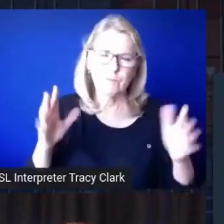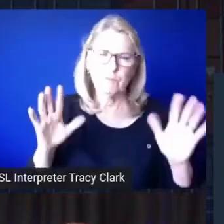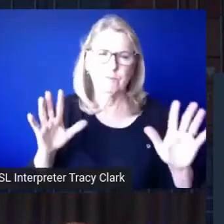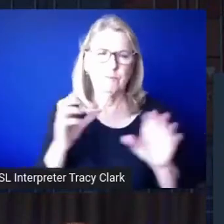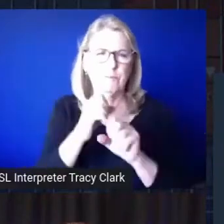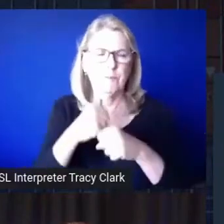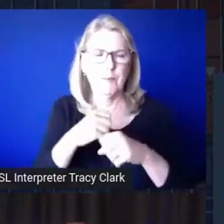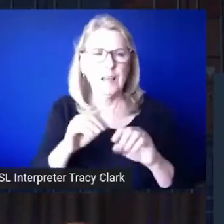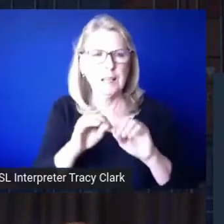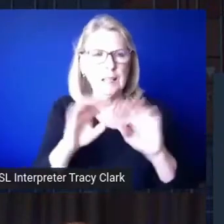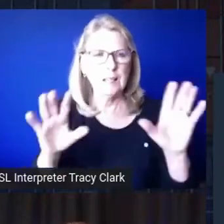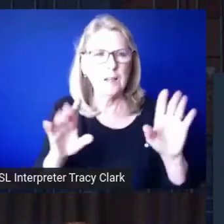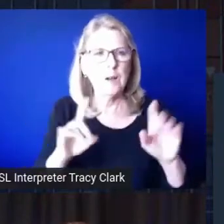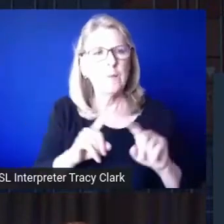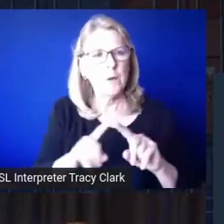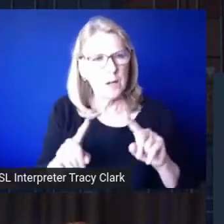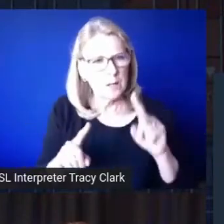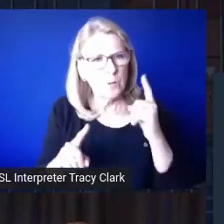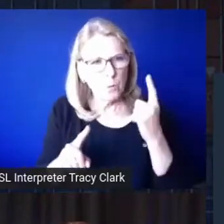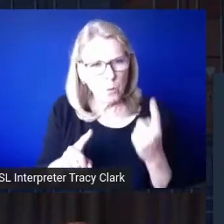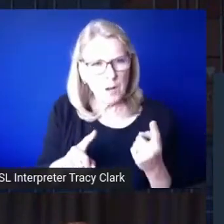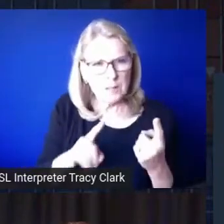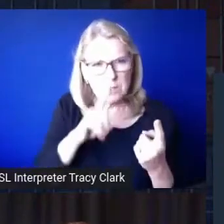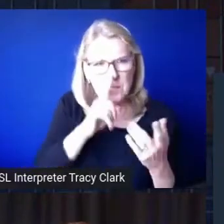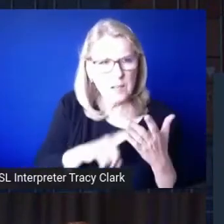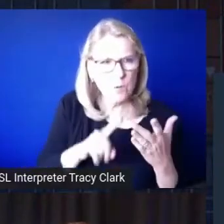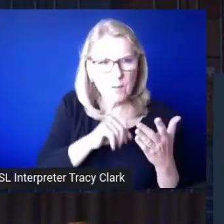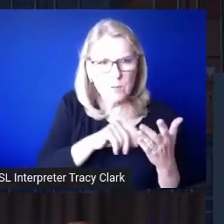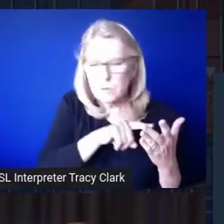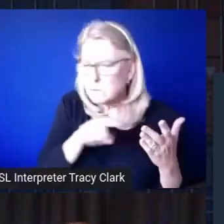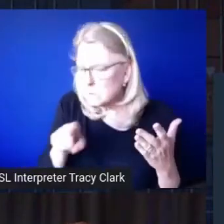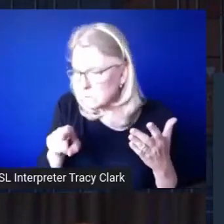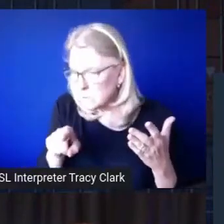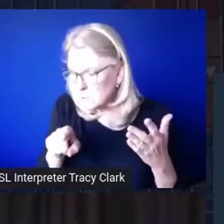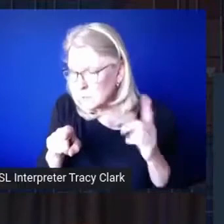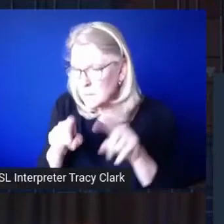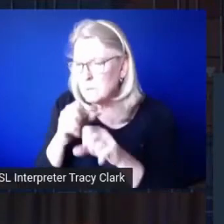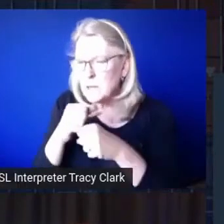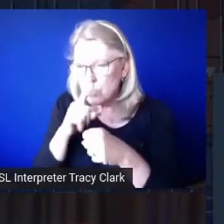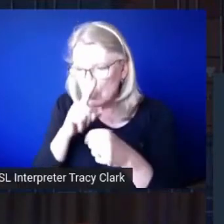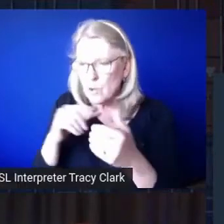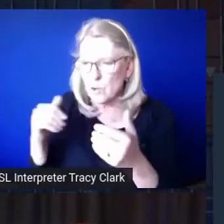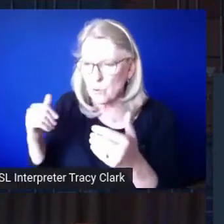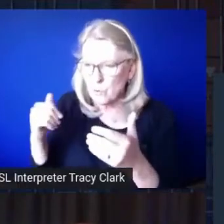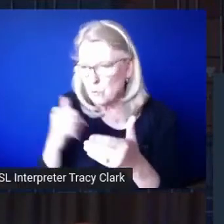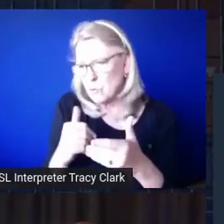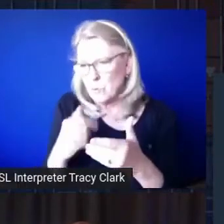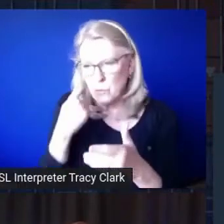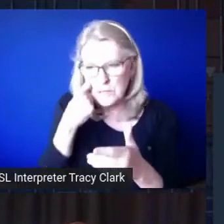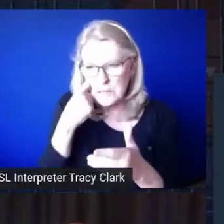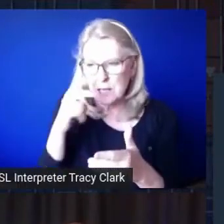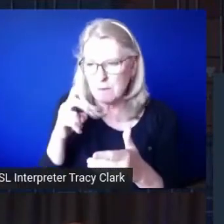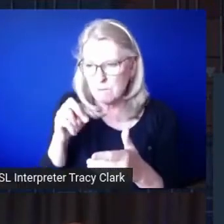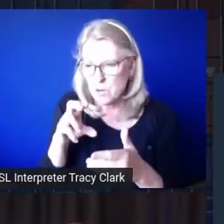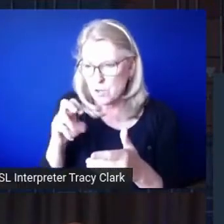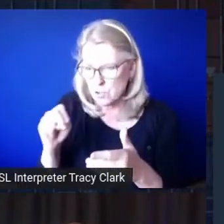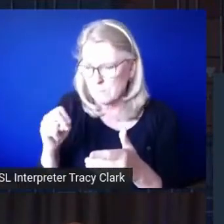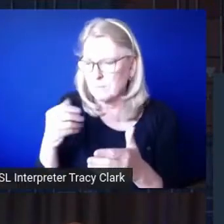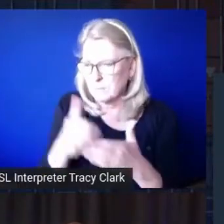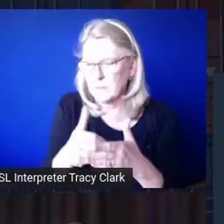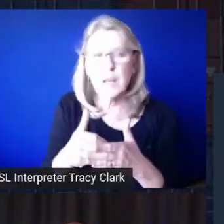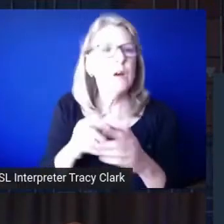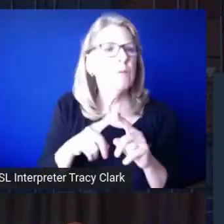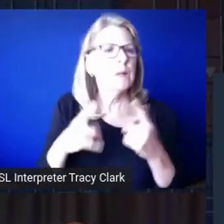There's one little check there that you have to make sure is ticked. But it aligns with the rest of the processes you're probably doing